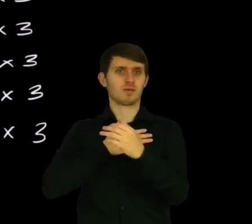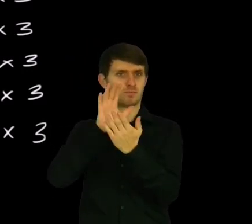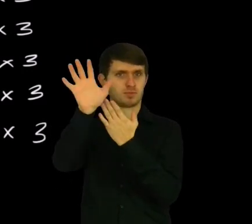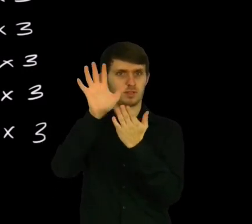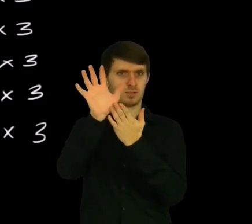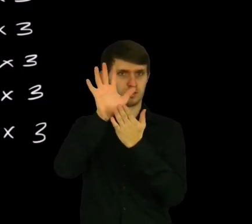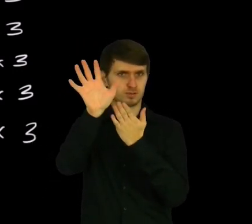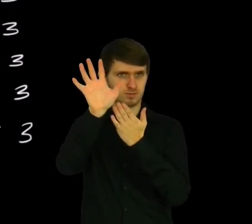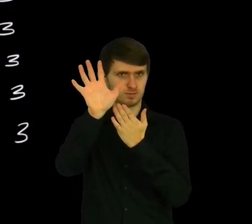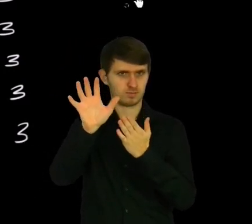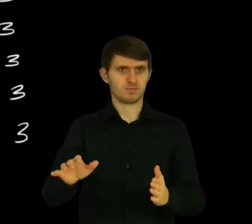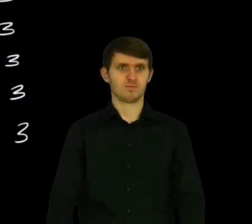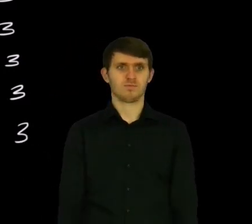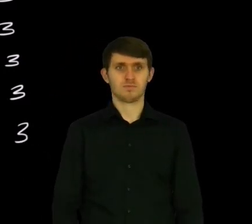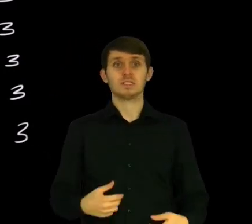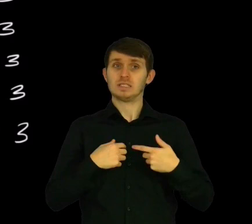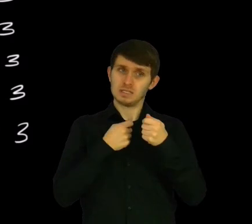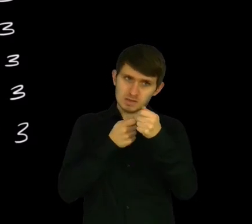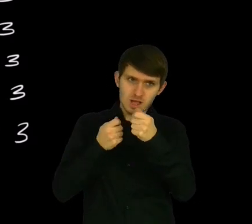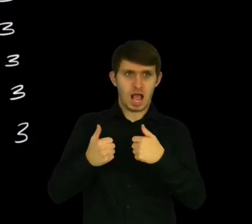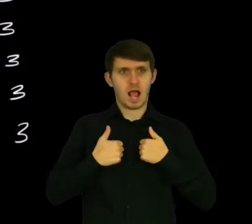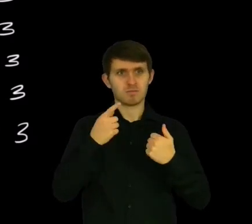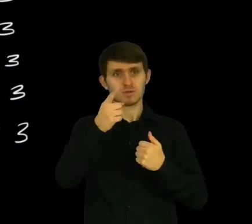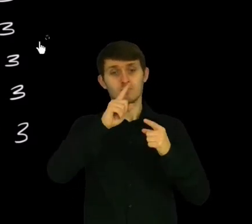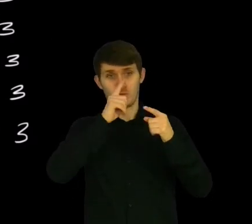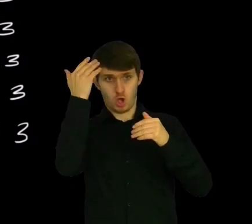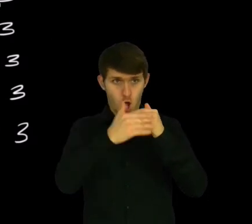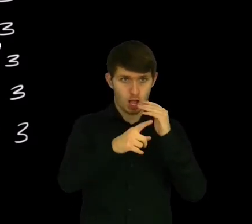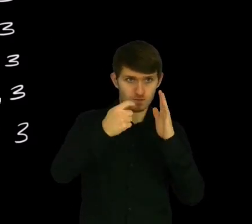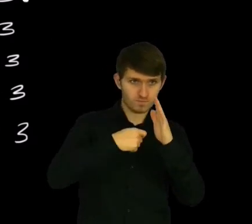12, 15. 15. So I encourage you